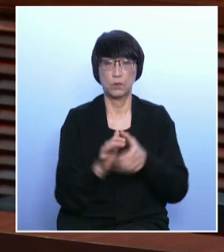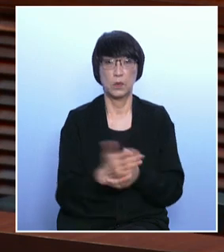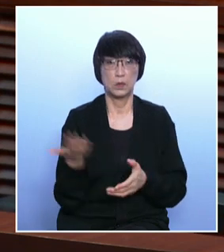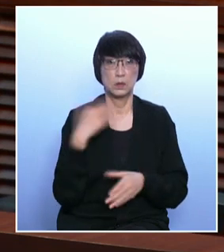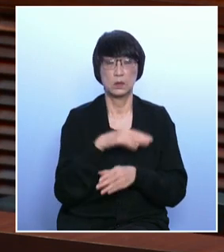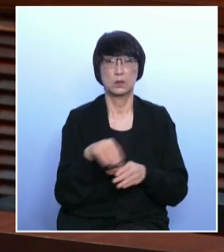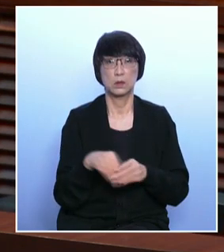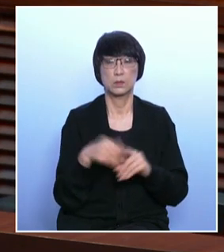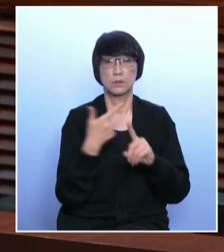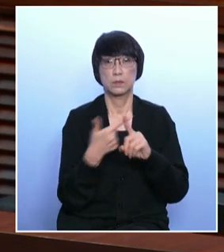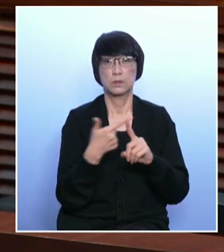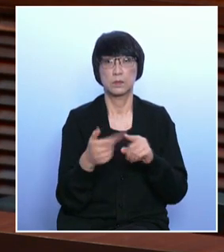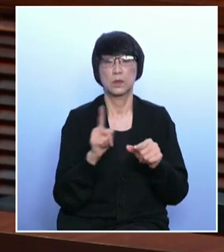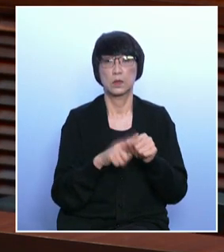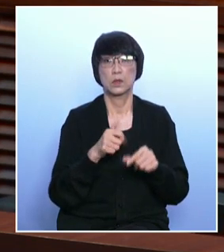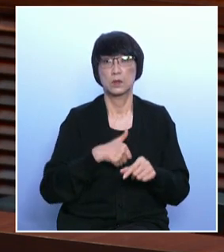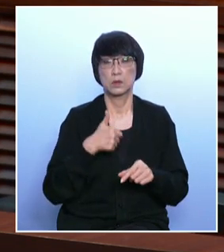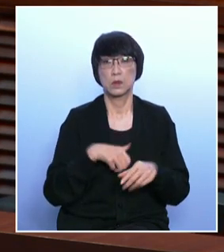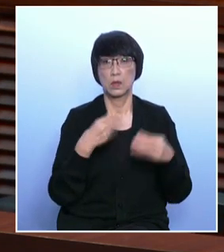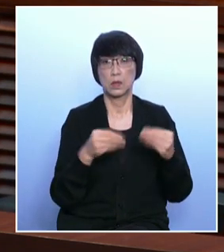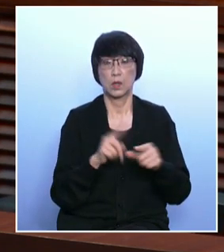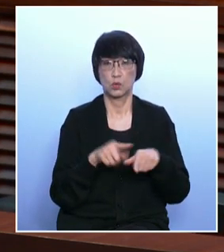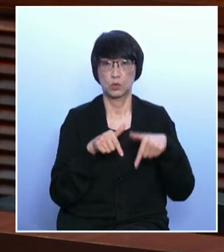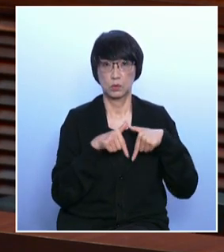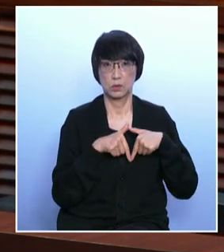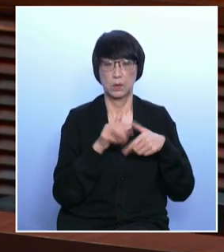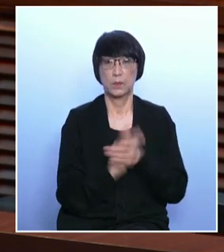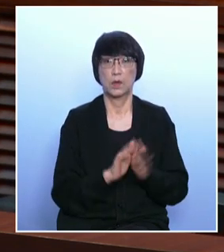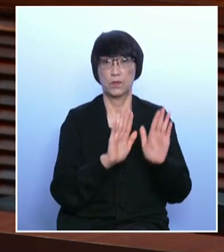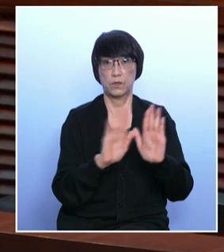Chinese medicine are covered